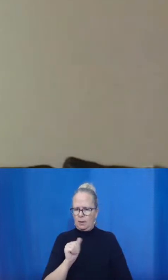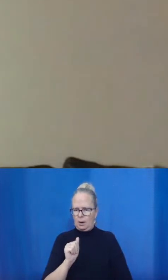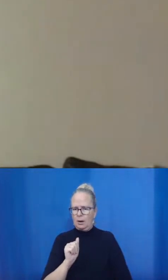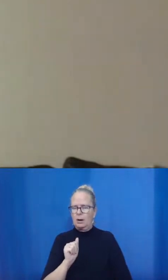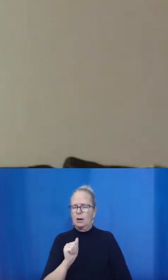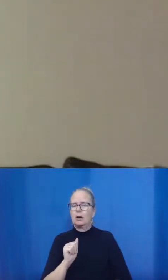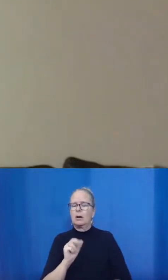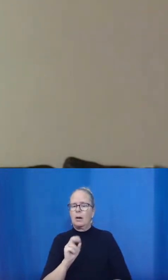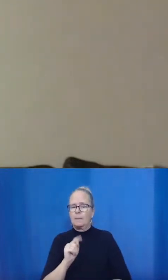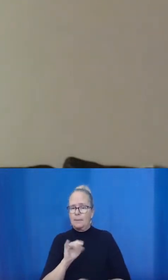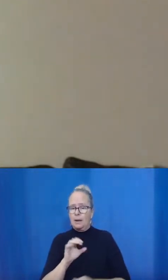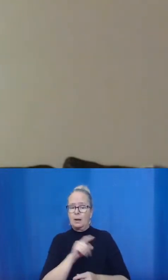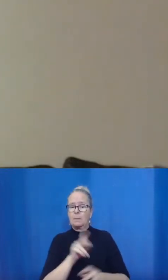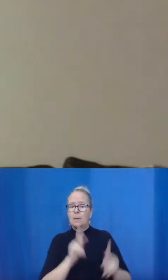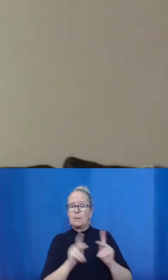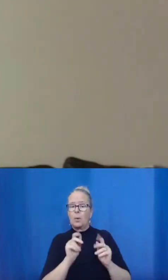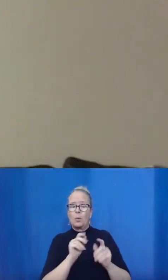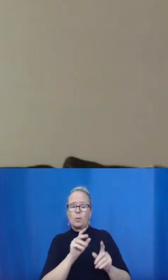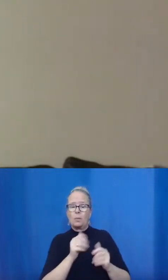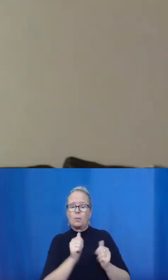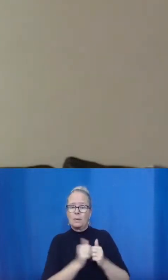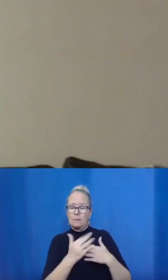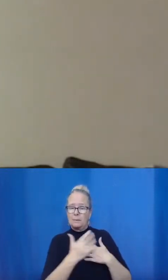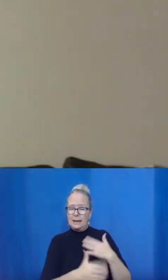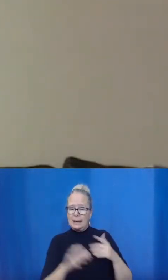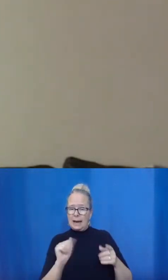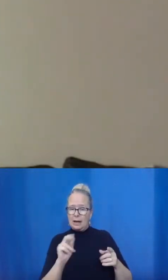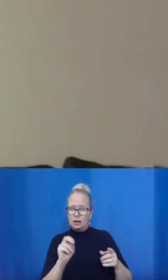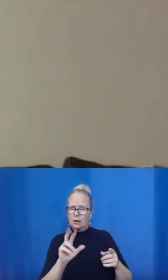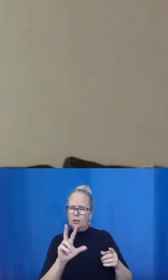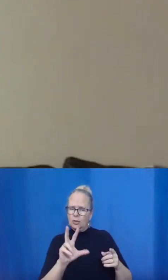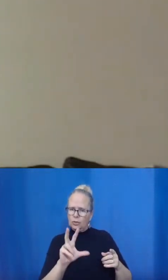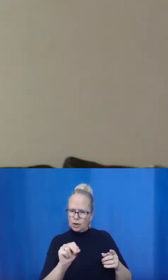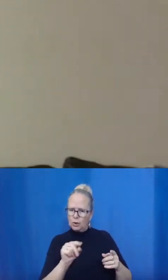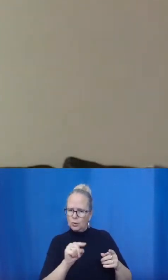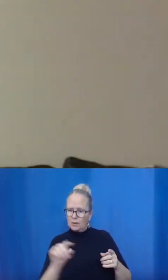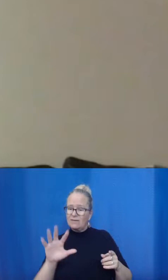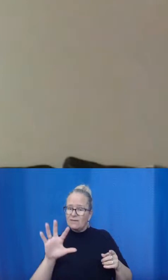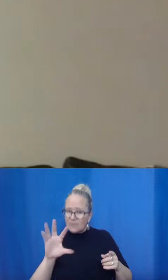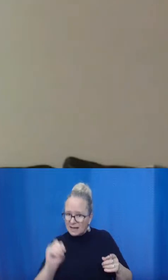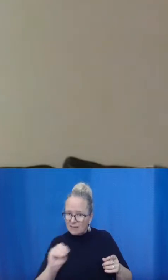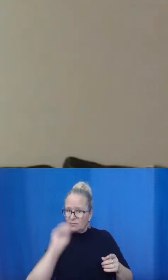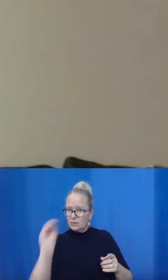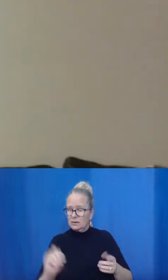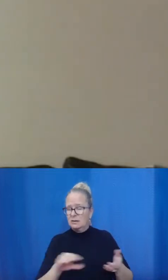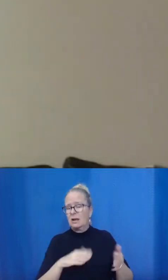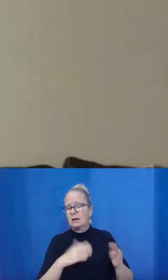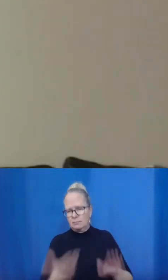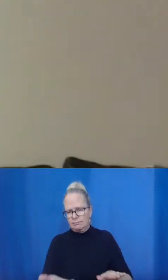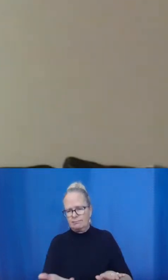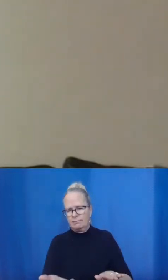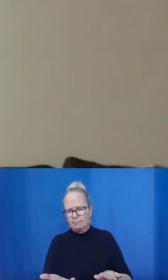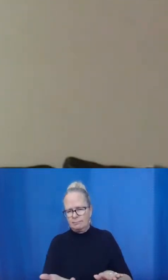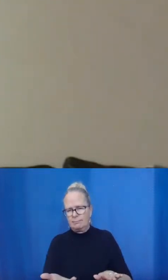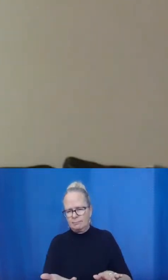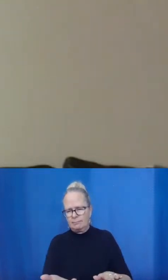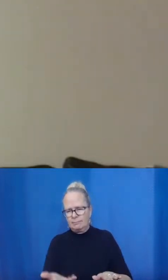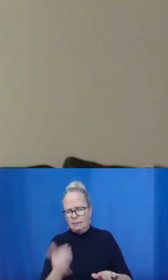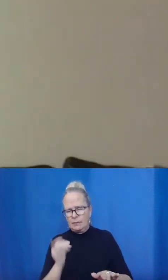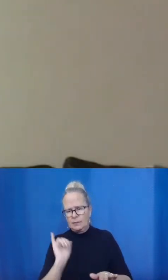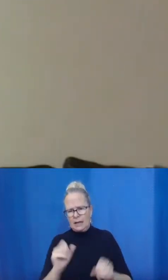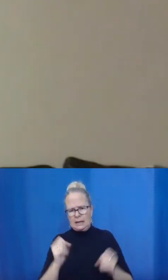we emphasize that they must get the vaccine, but they also must realize